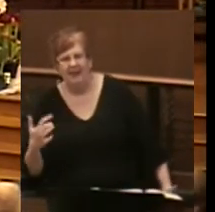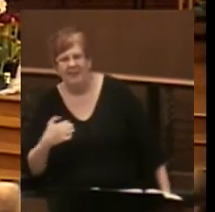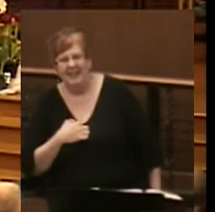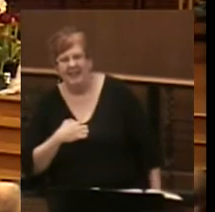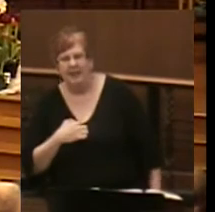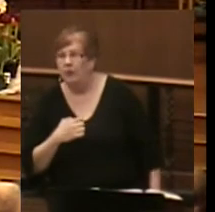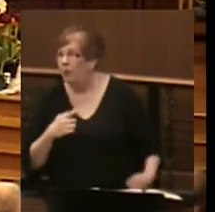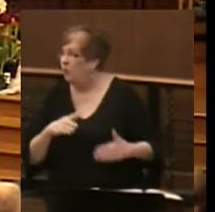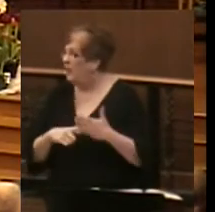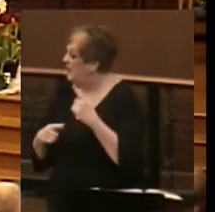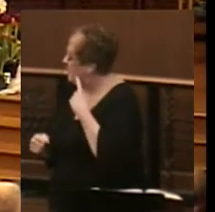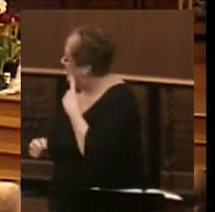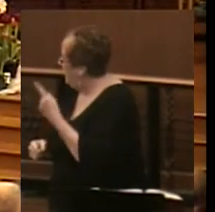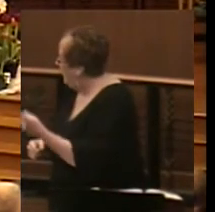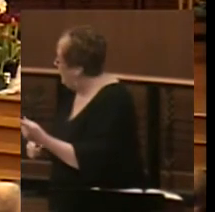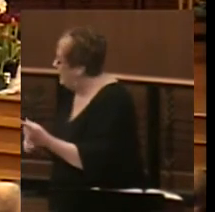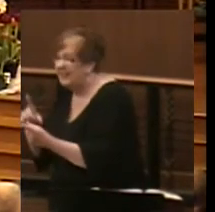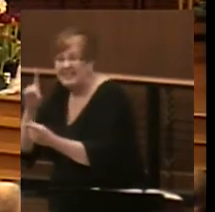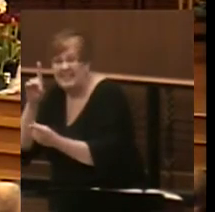What do you say?